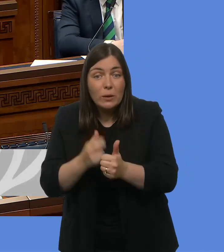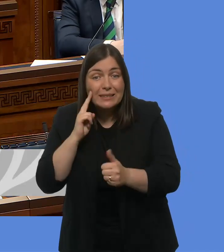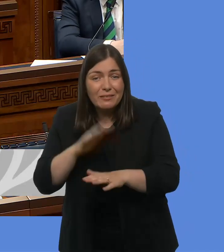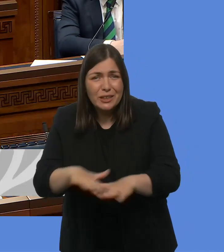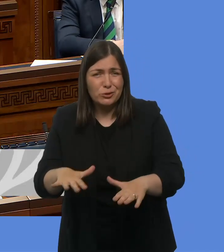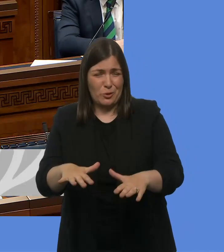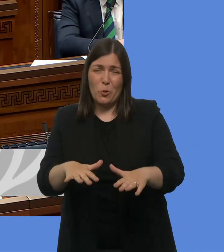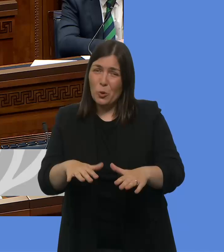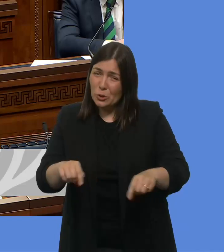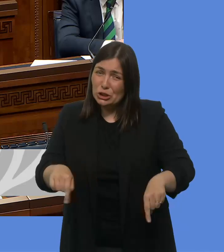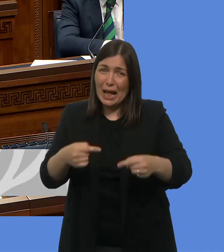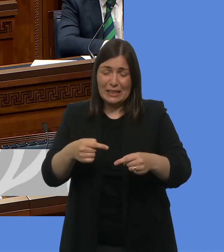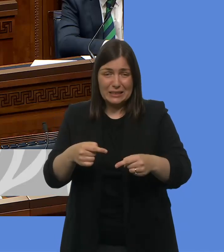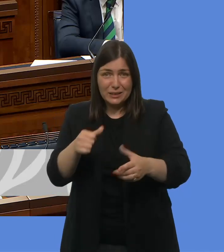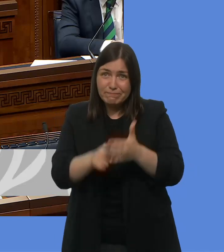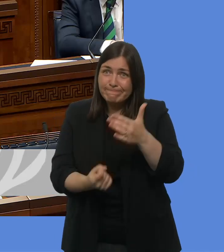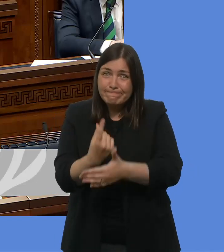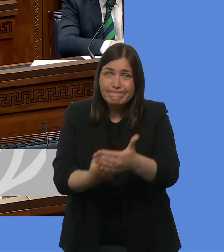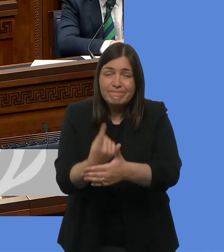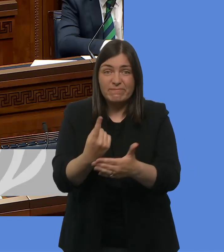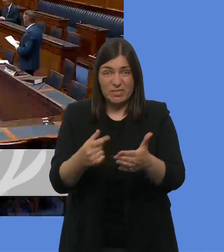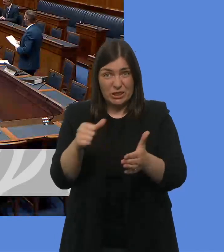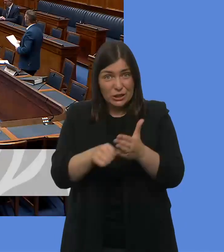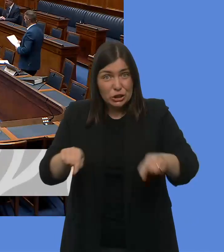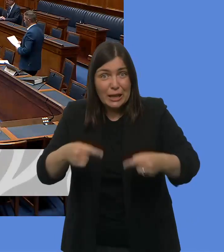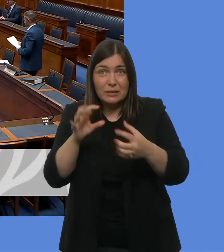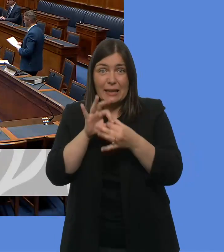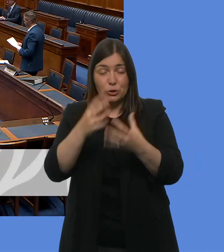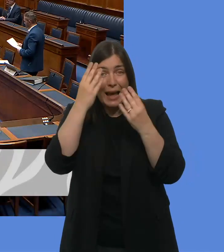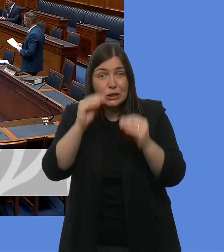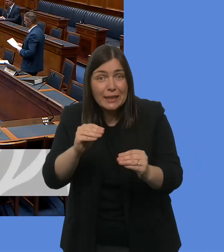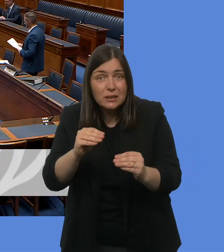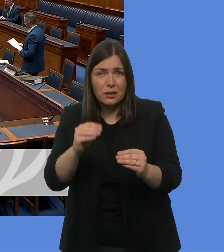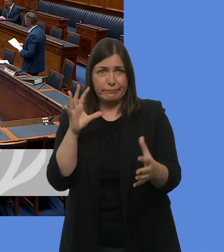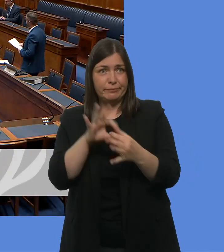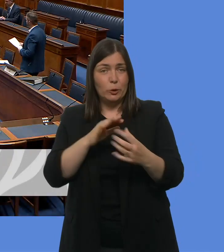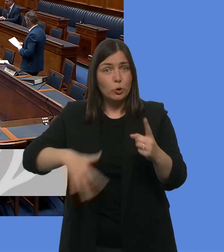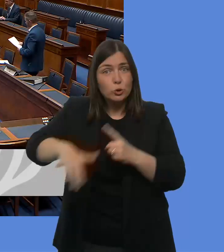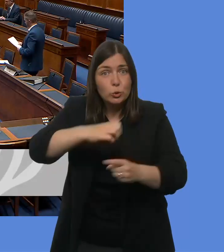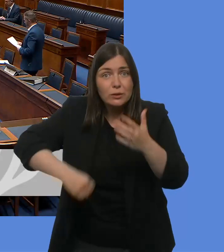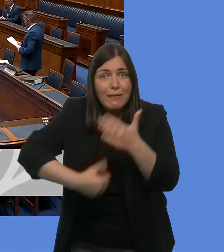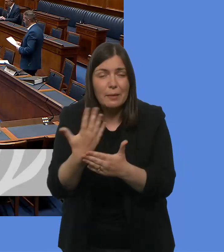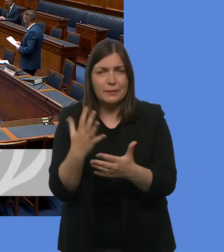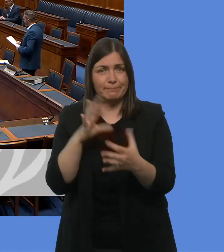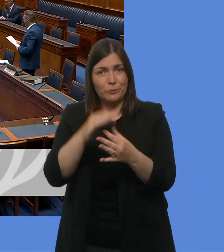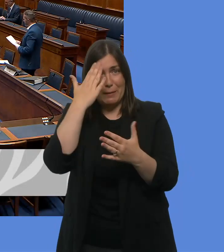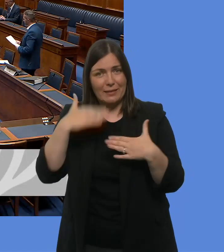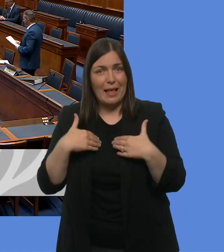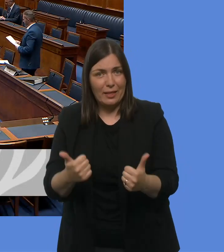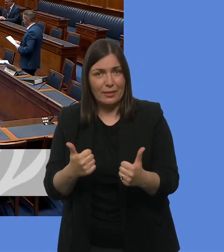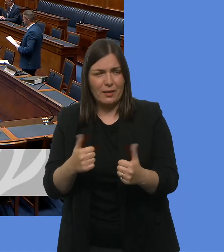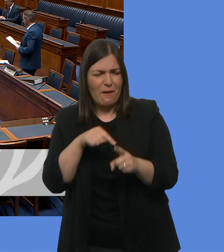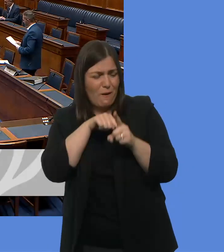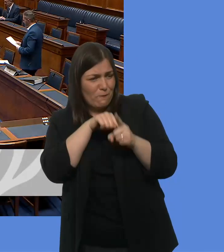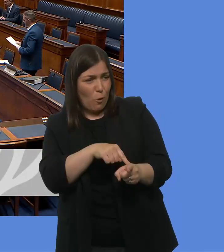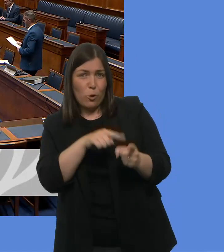challenges in their education, social development and mental health. So, in line with the UNCRC and A Fair Start, it's imperative